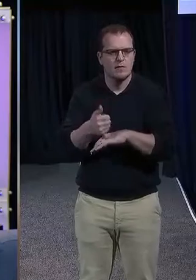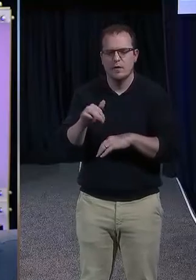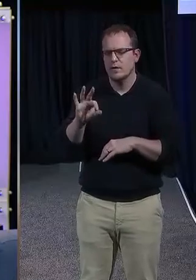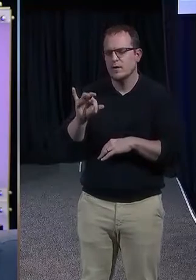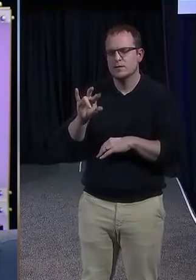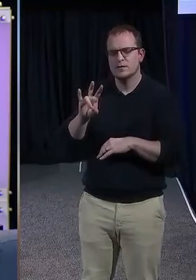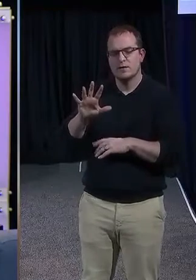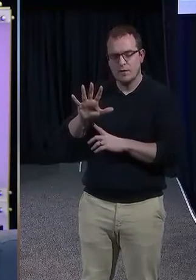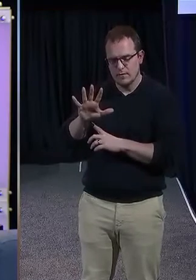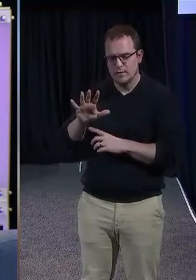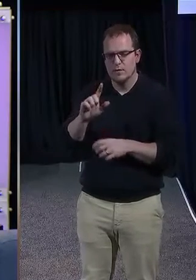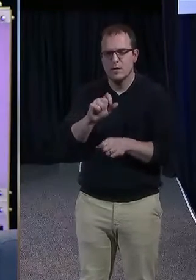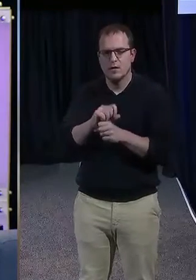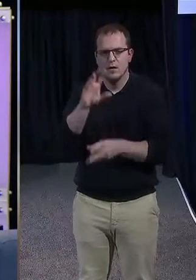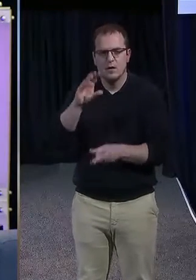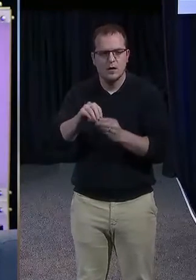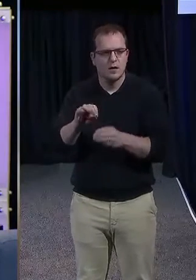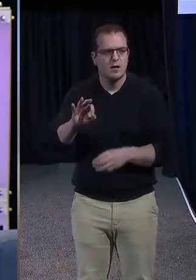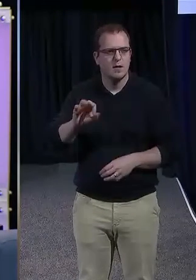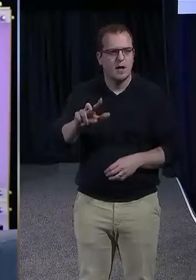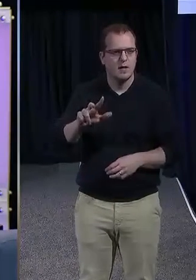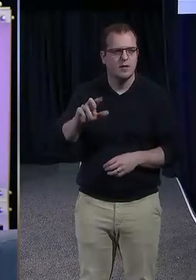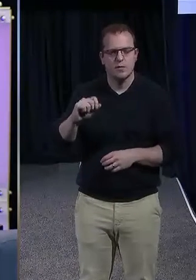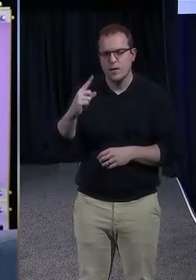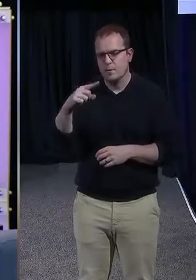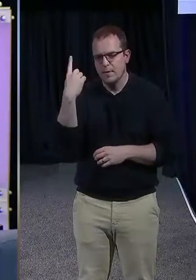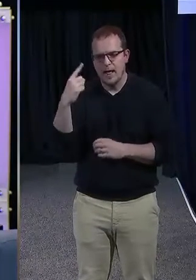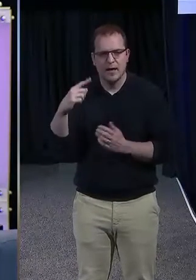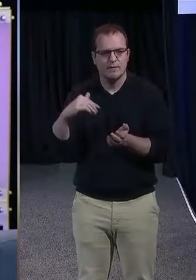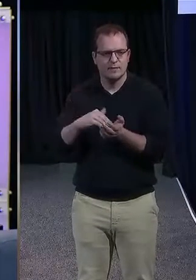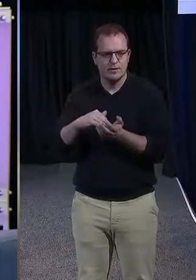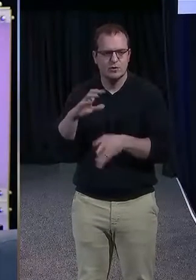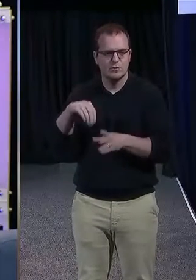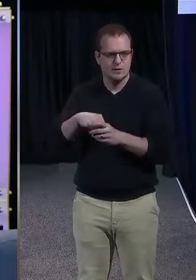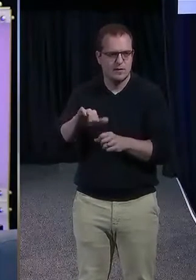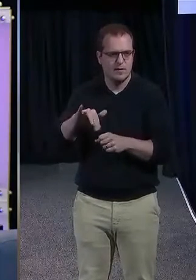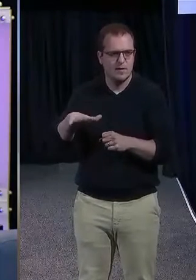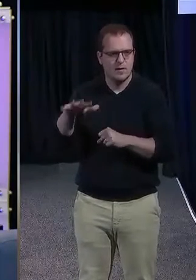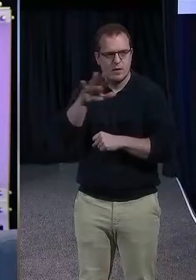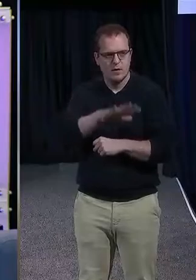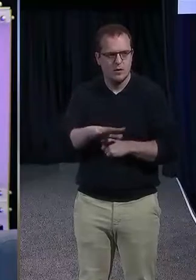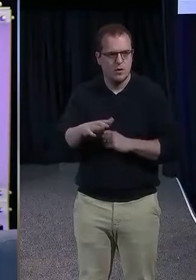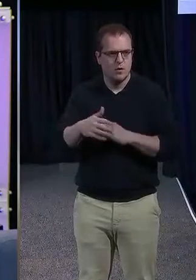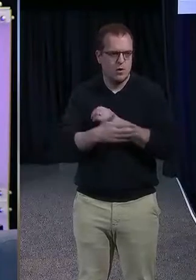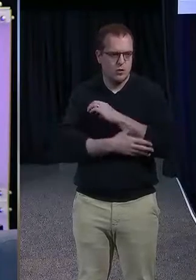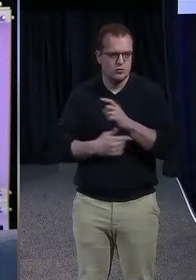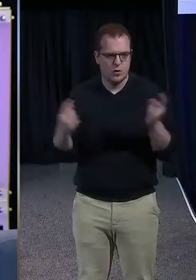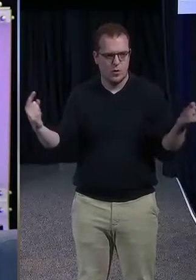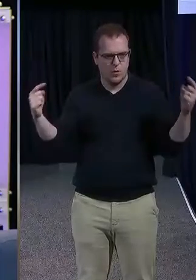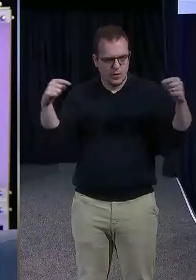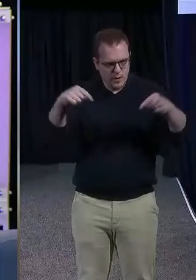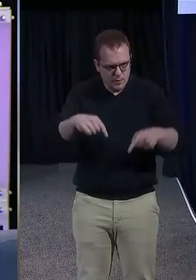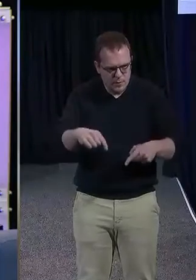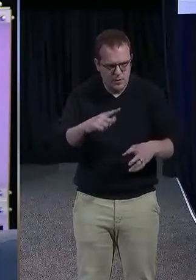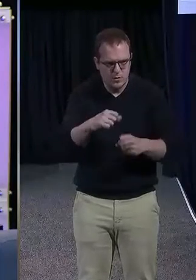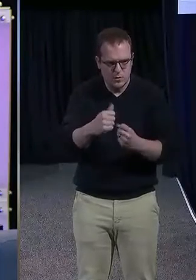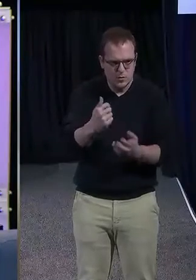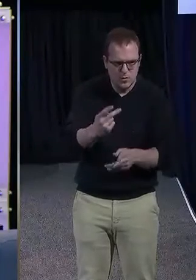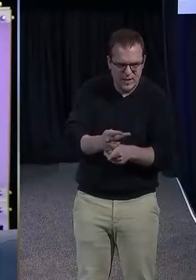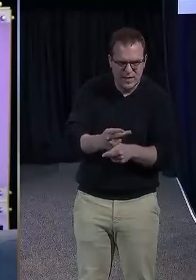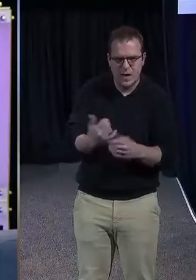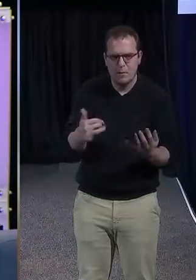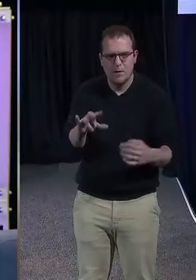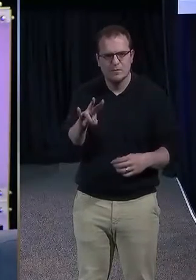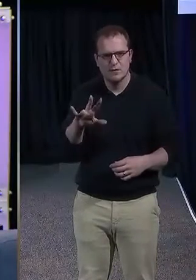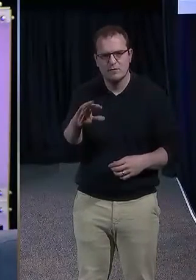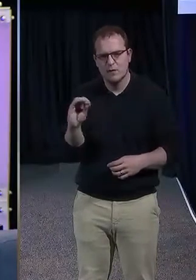there were approximately 93 Black physicians in the country that were, in the state, that were caring for about